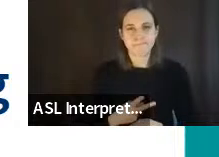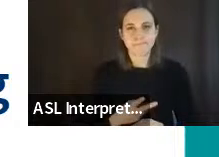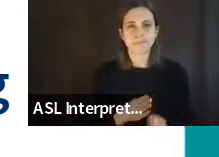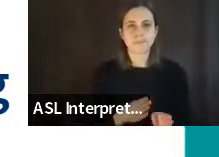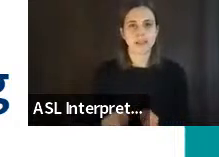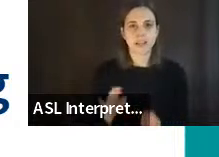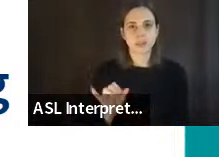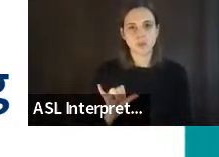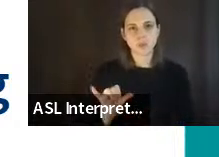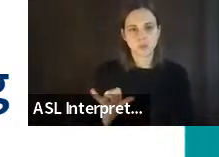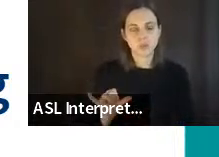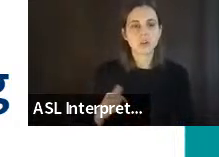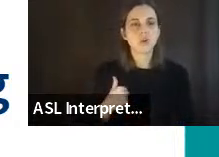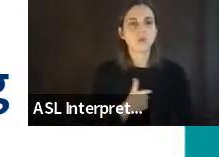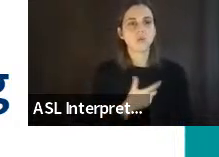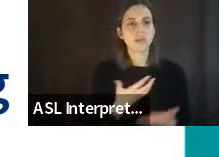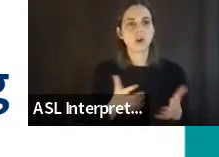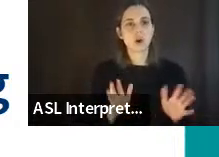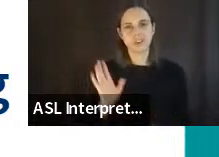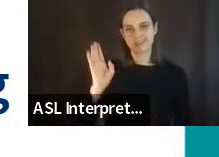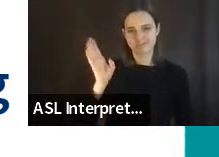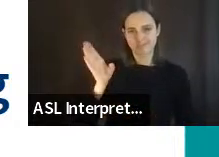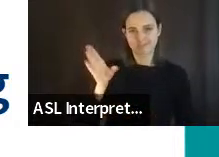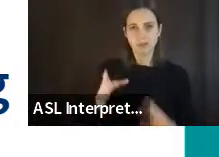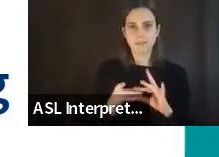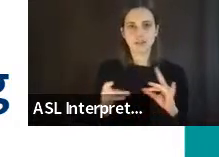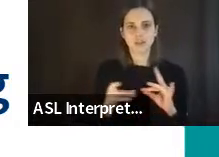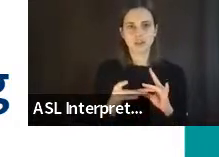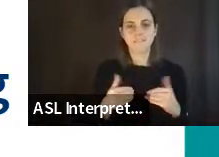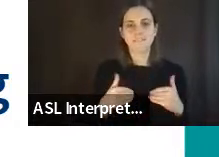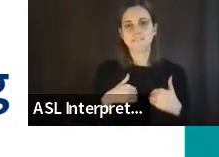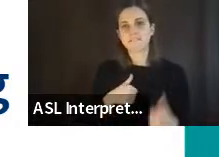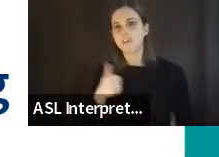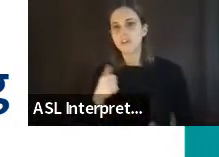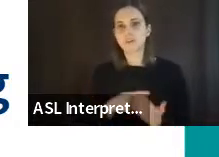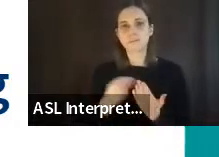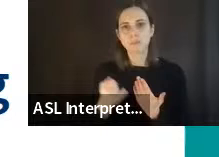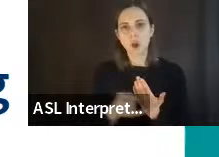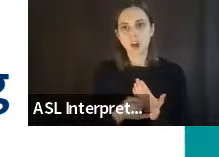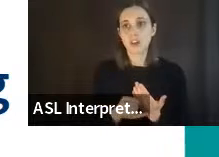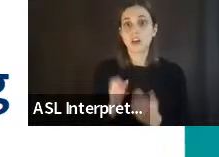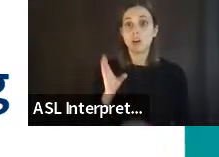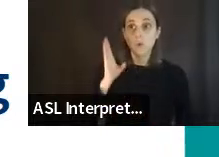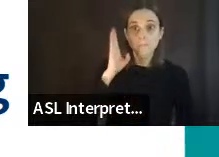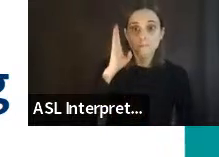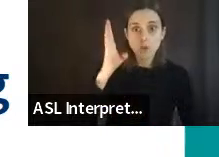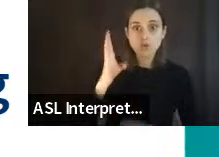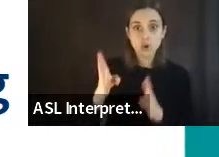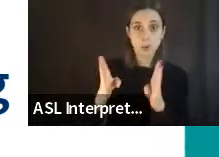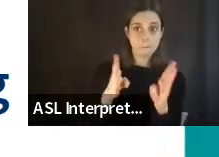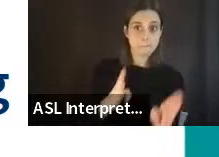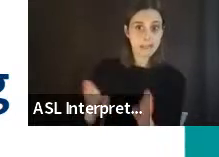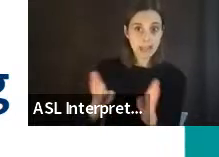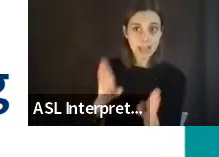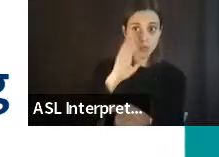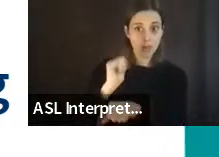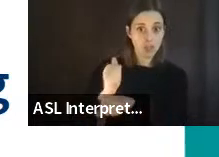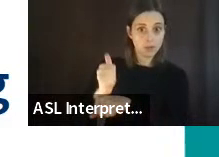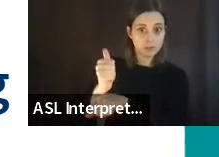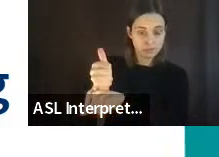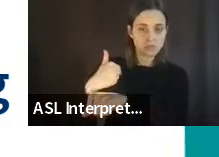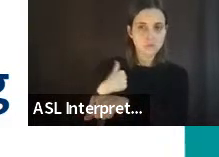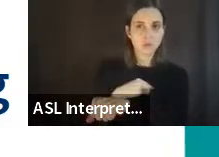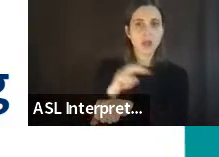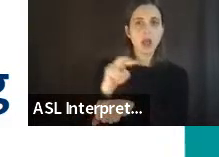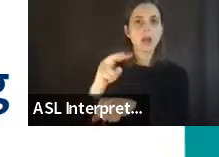mentioned earlier in our presentation, it includes other projects and planned improvements that are planned for 2045. So we have a no build